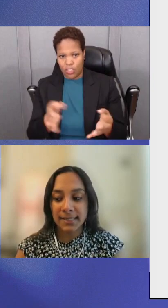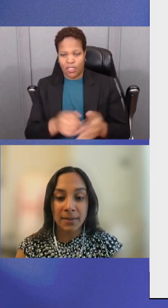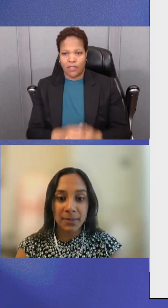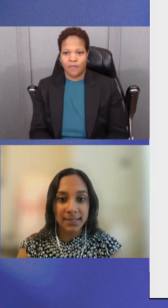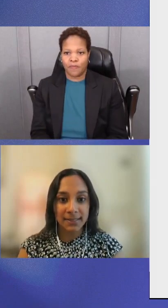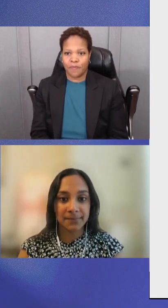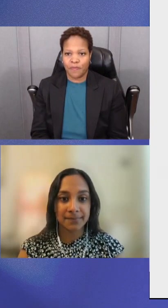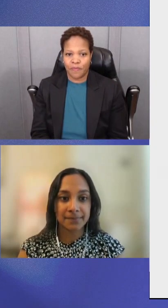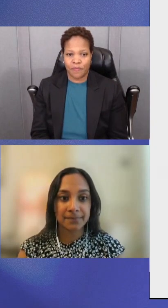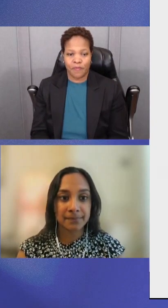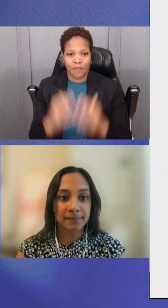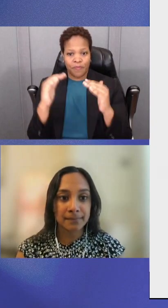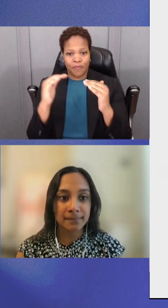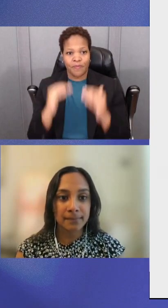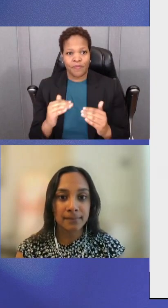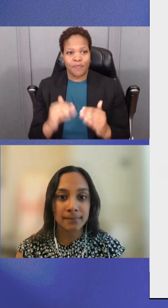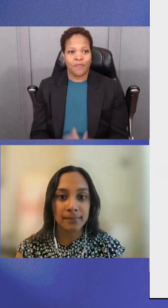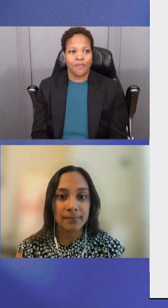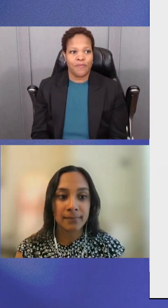Next slide, please.